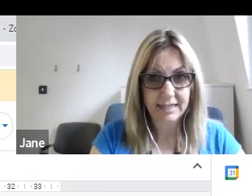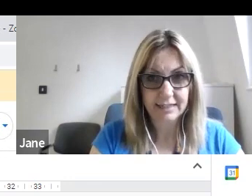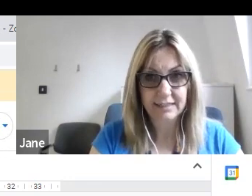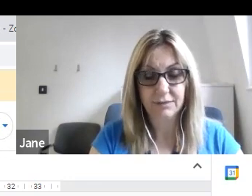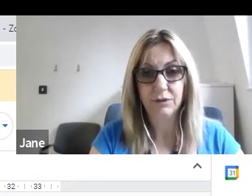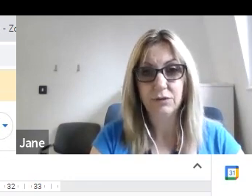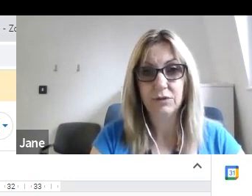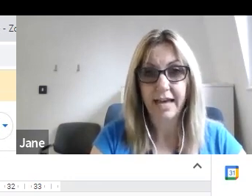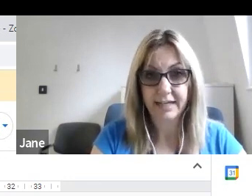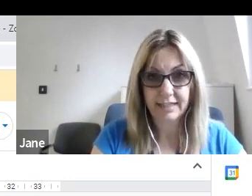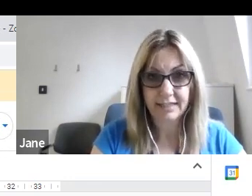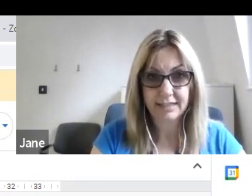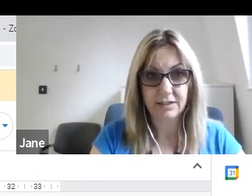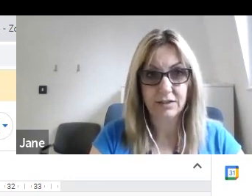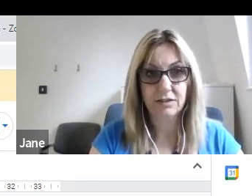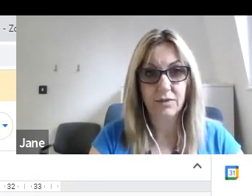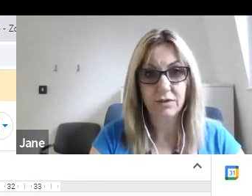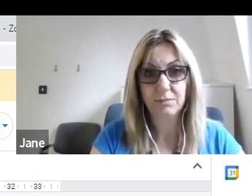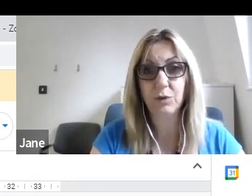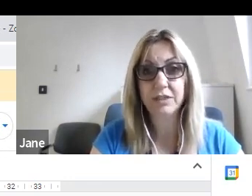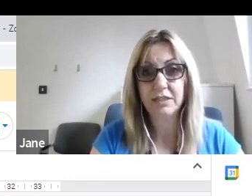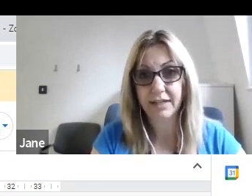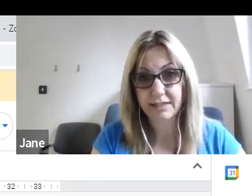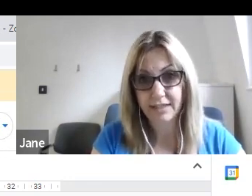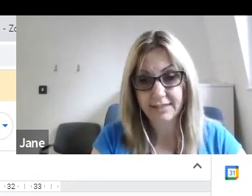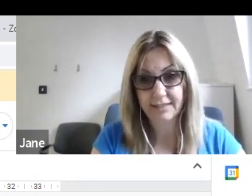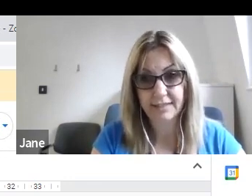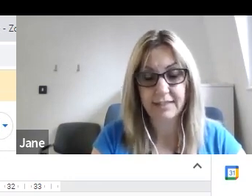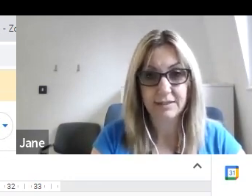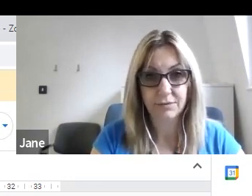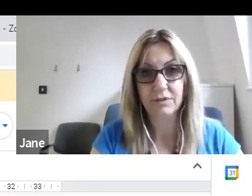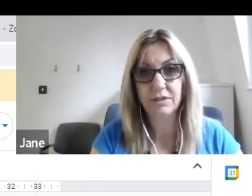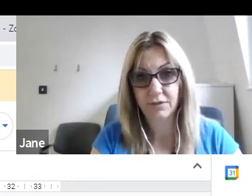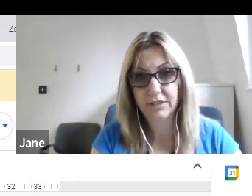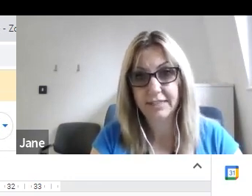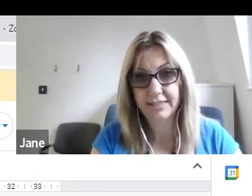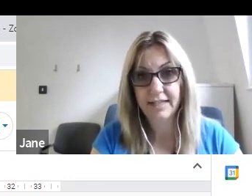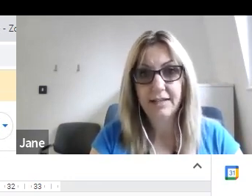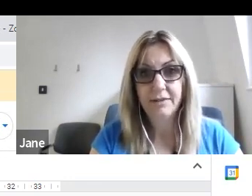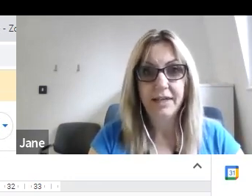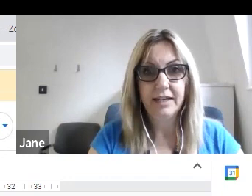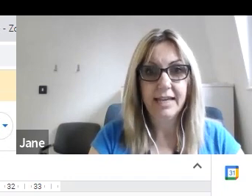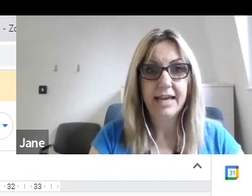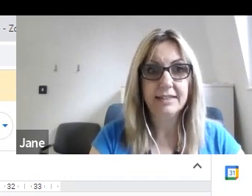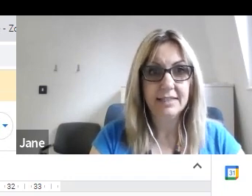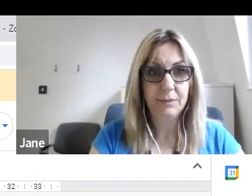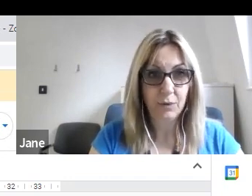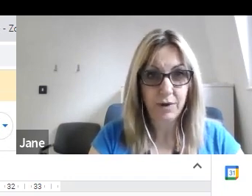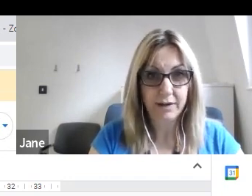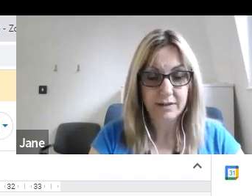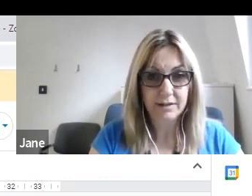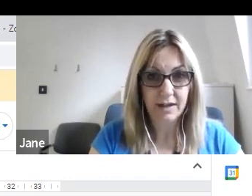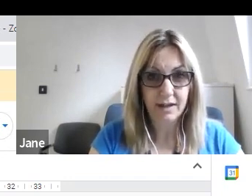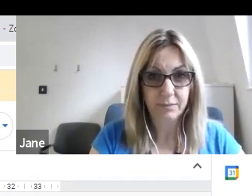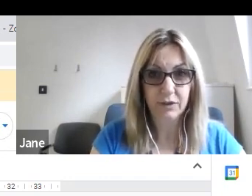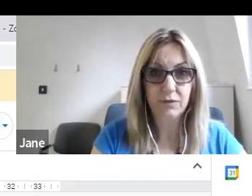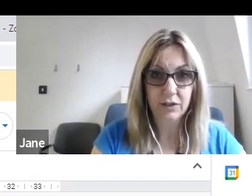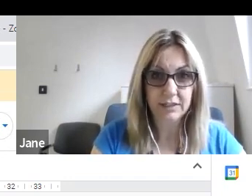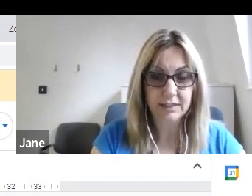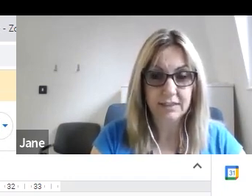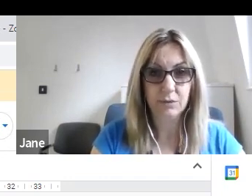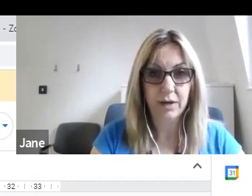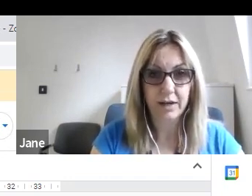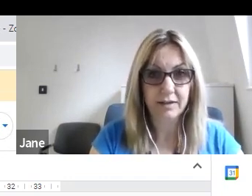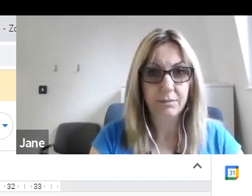health services are rather fragmented and it's difficult to access, and there's various points of access in different services, and it can